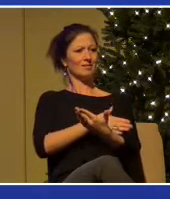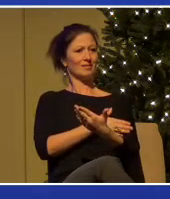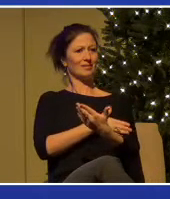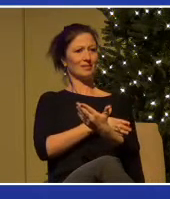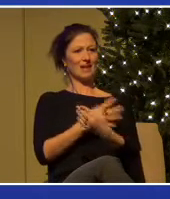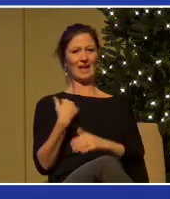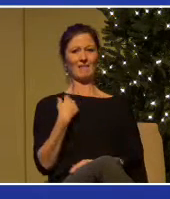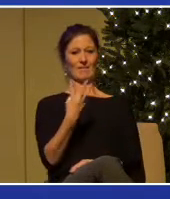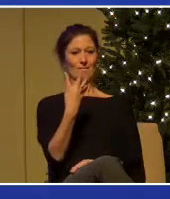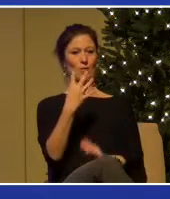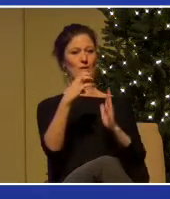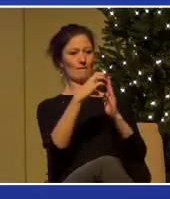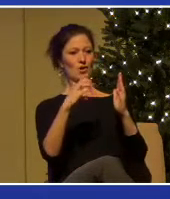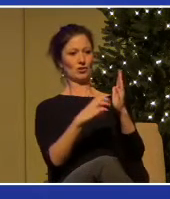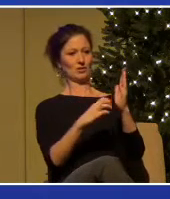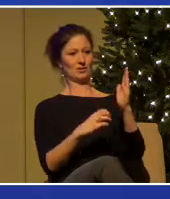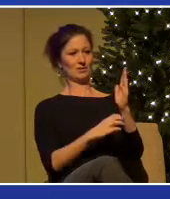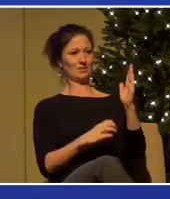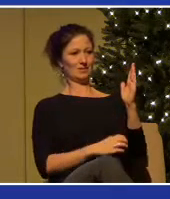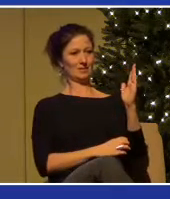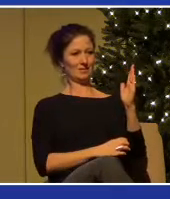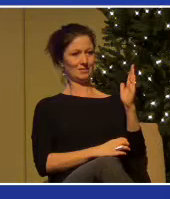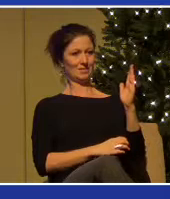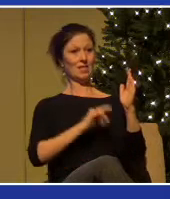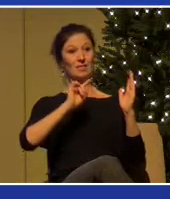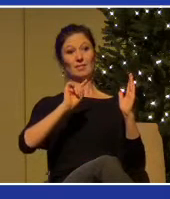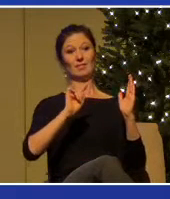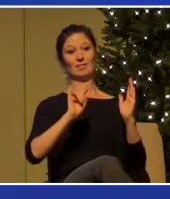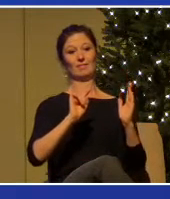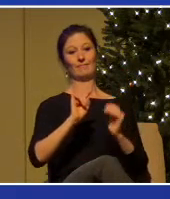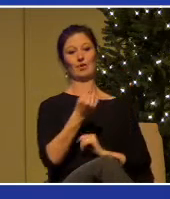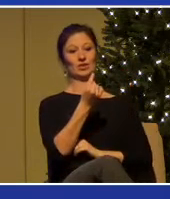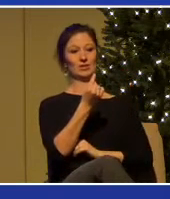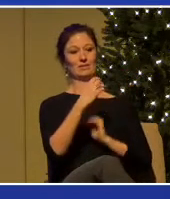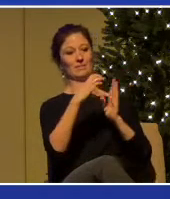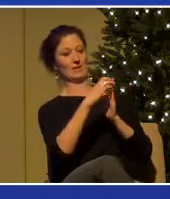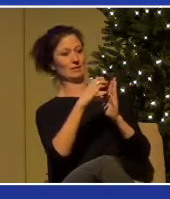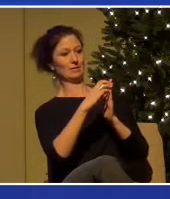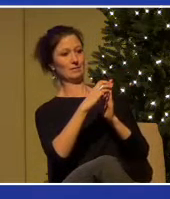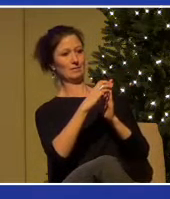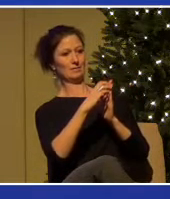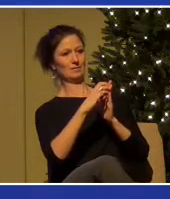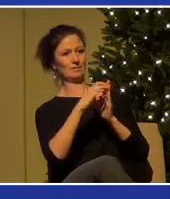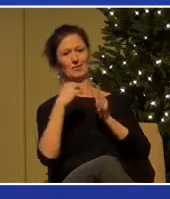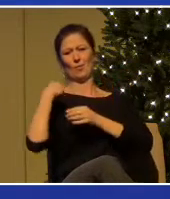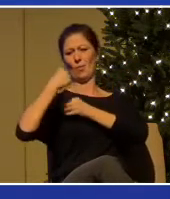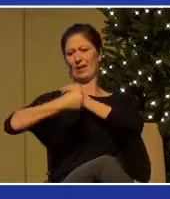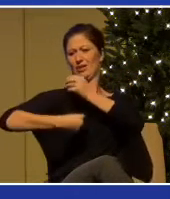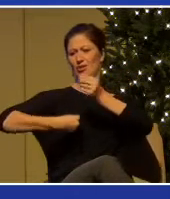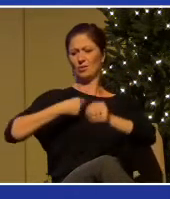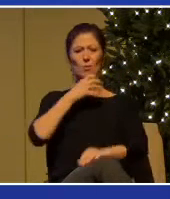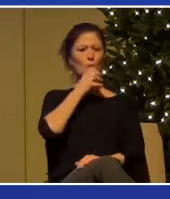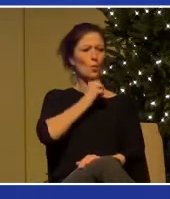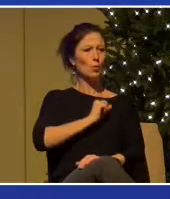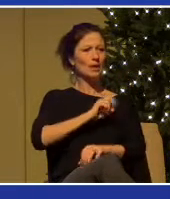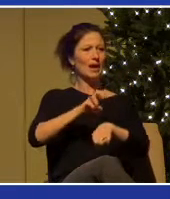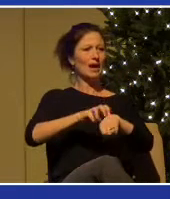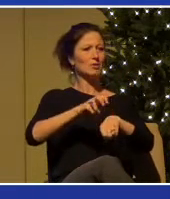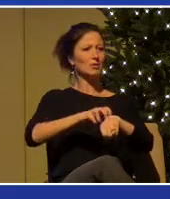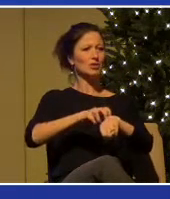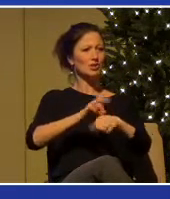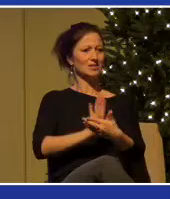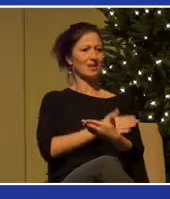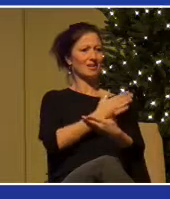sang the first verse of it this morning, an ancient Irish hymn, Be Thou My Vision. And